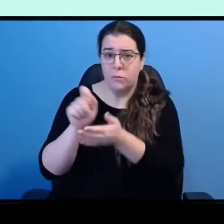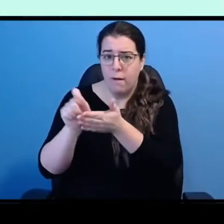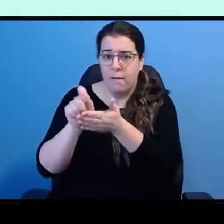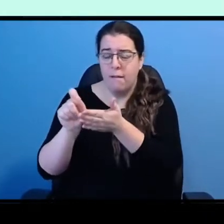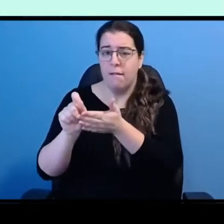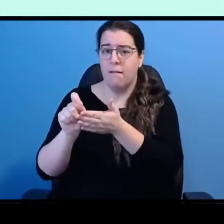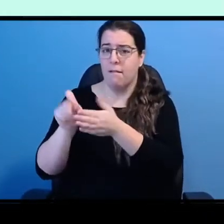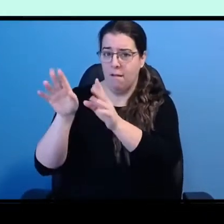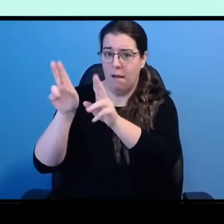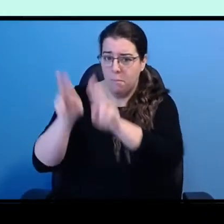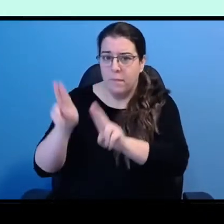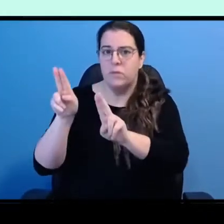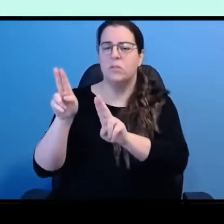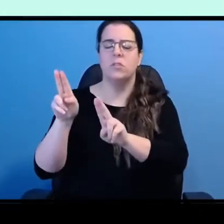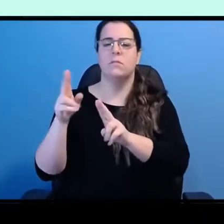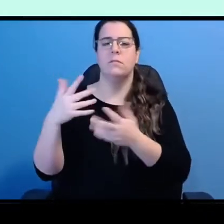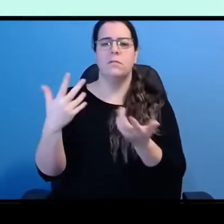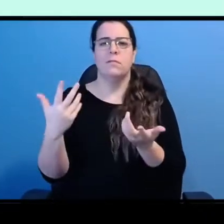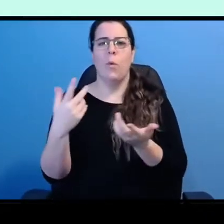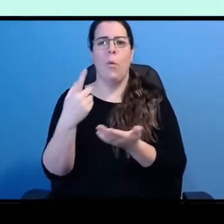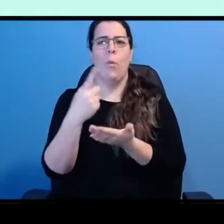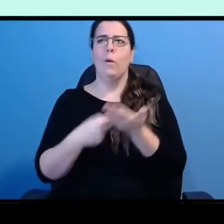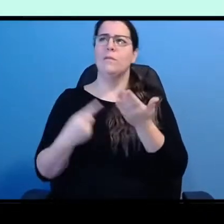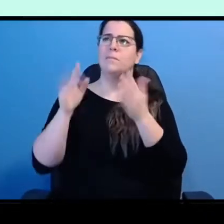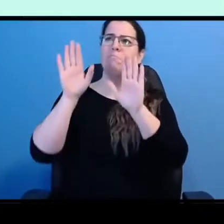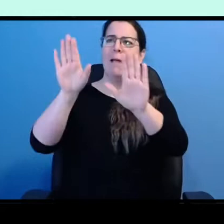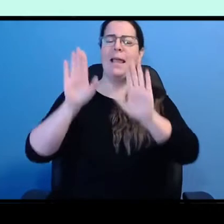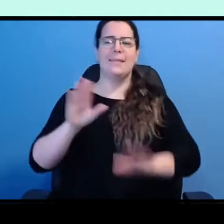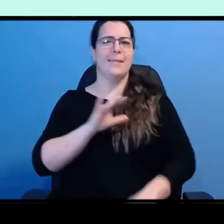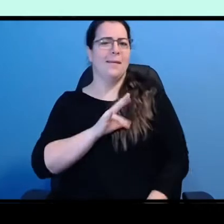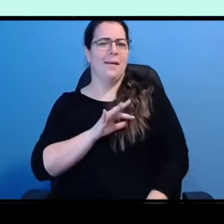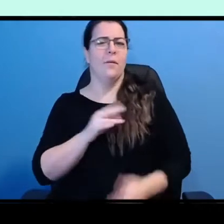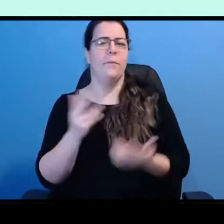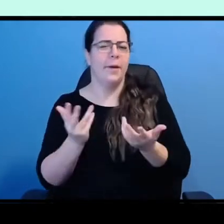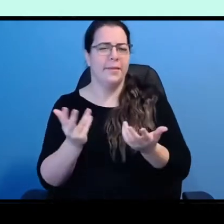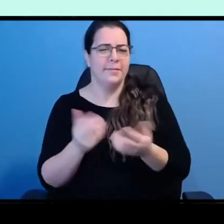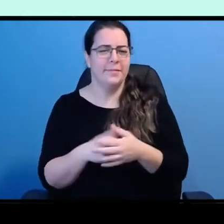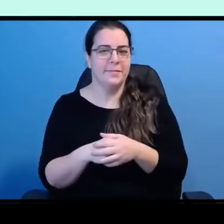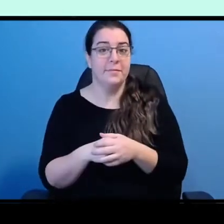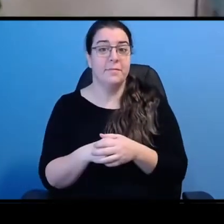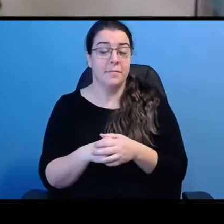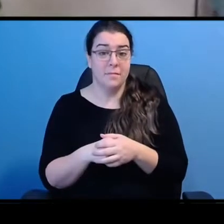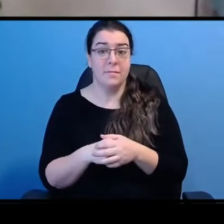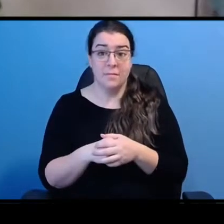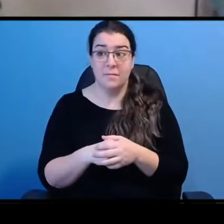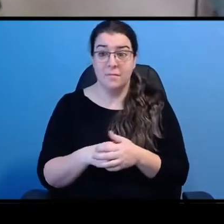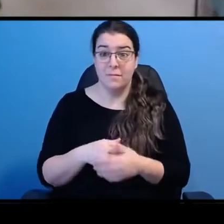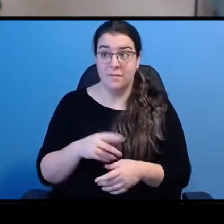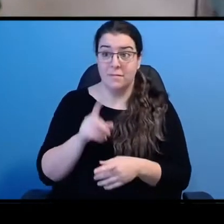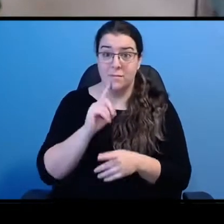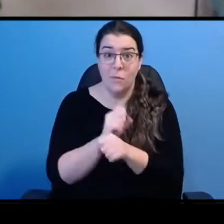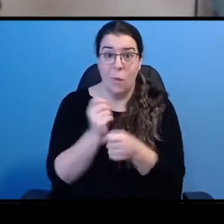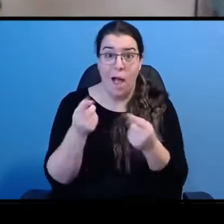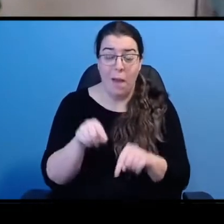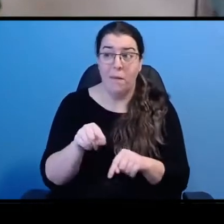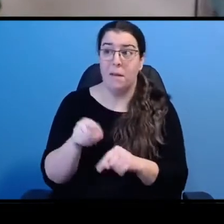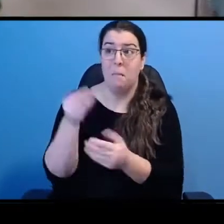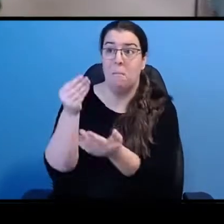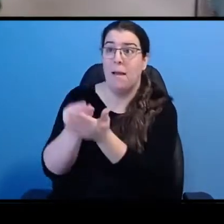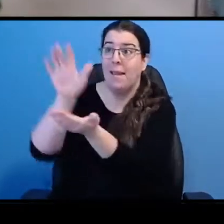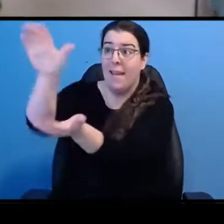And my response usually to that question is, you get funding to make art. And that's great,